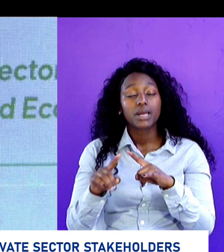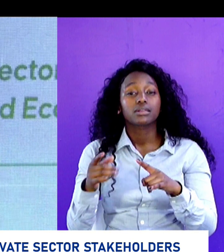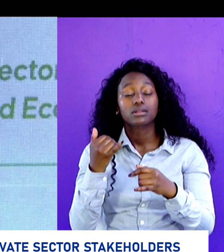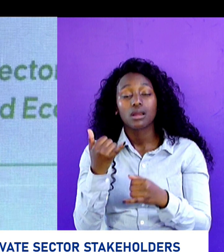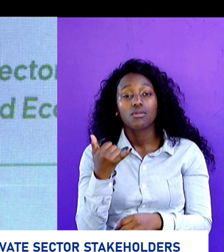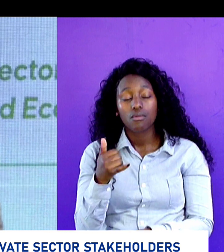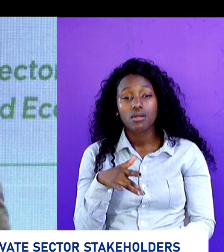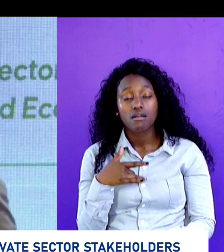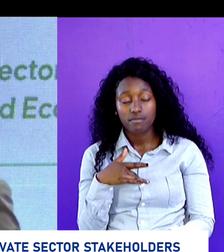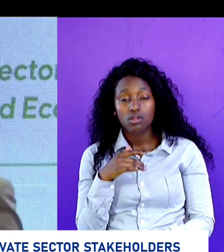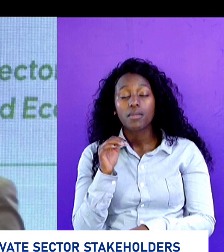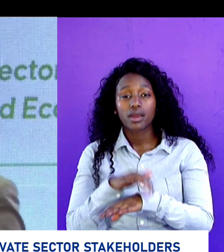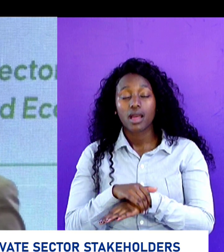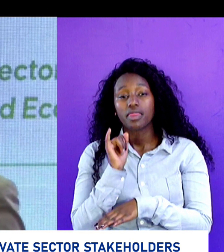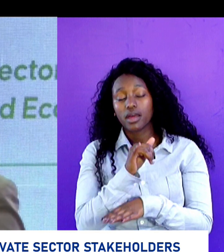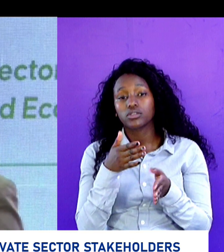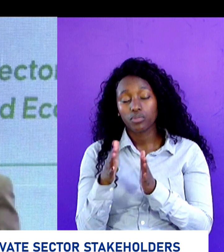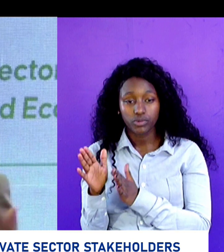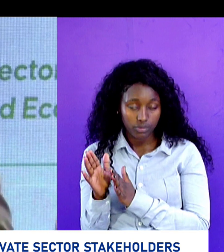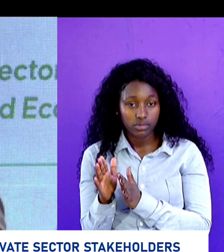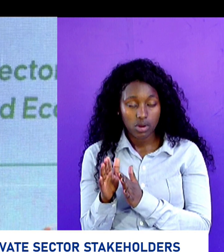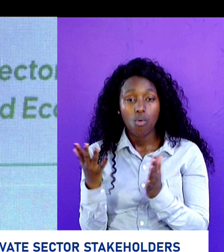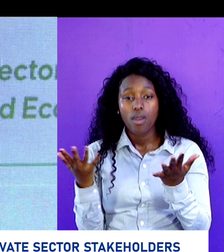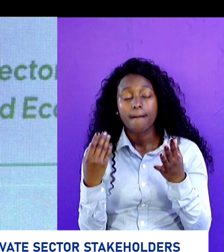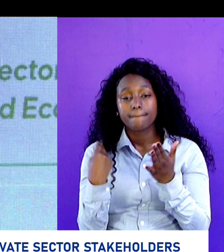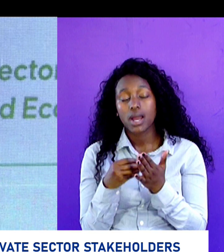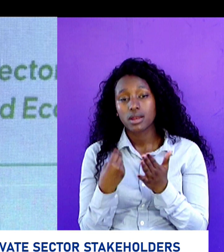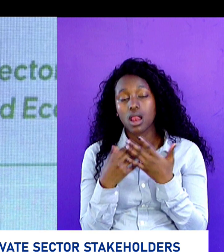place where their money could be lost.